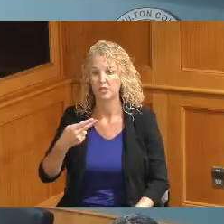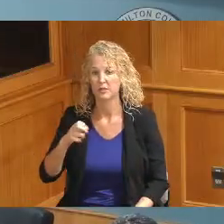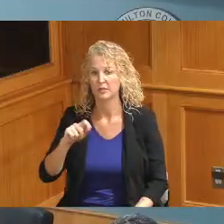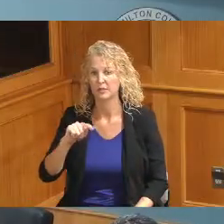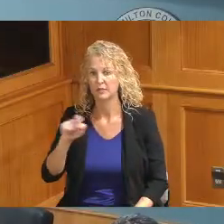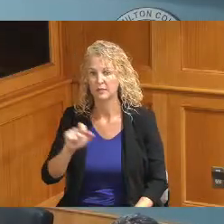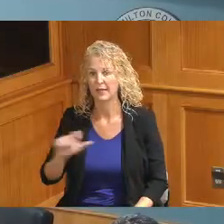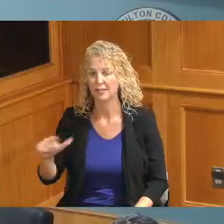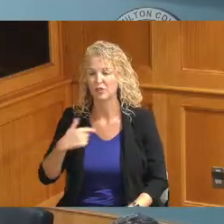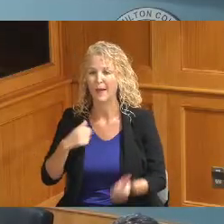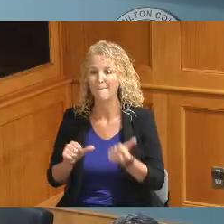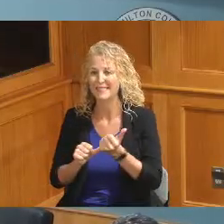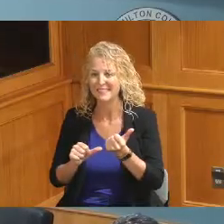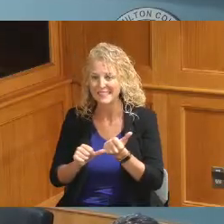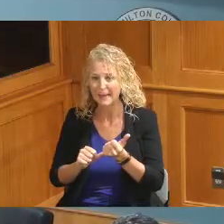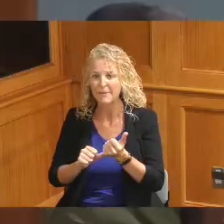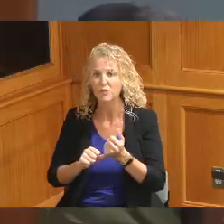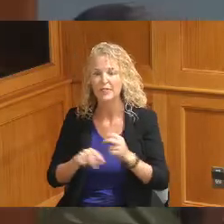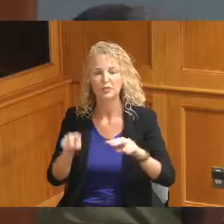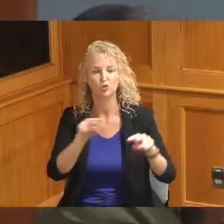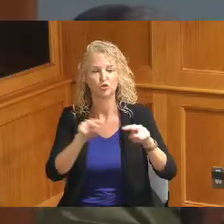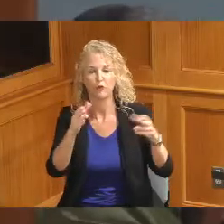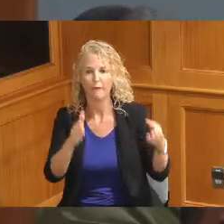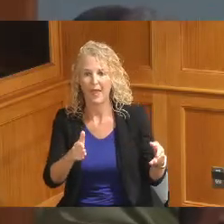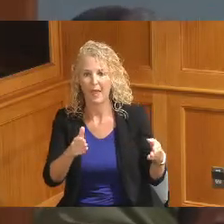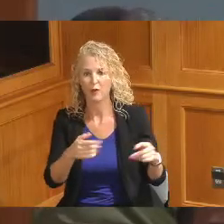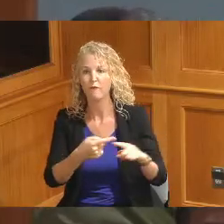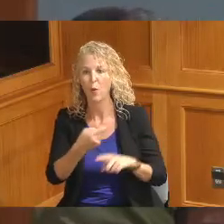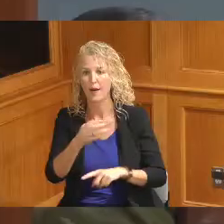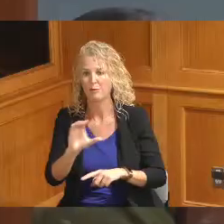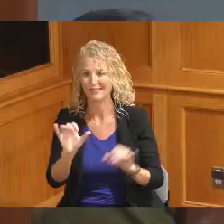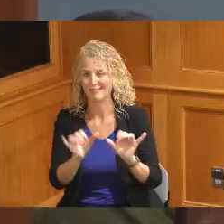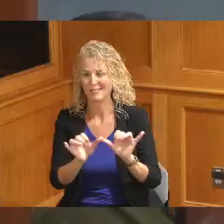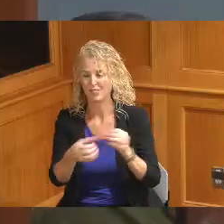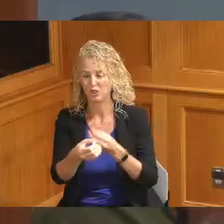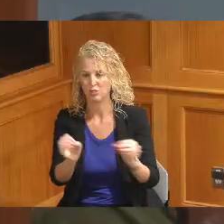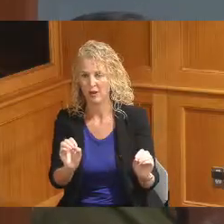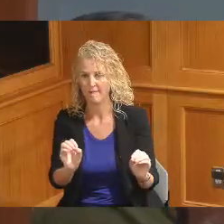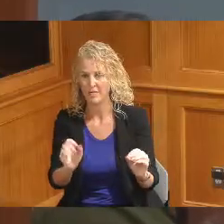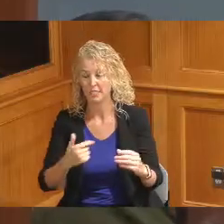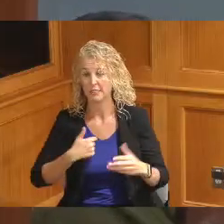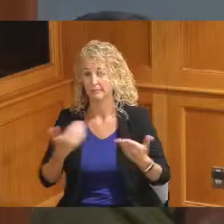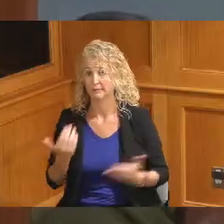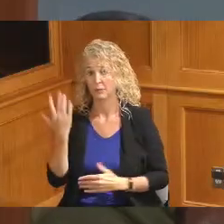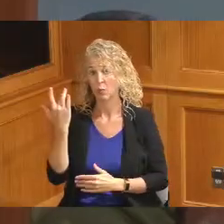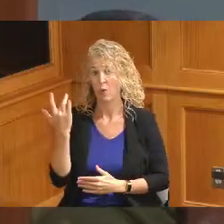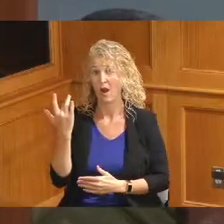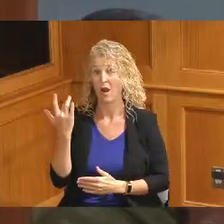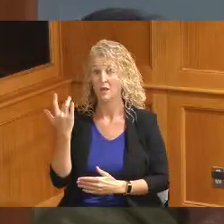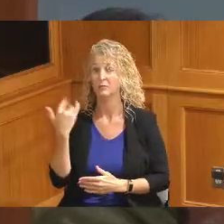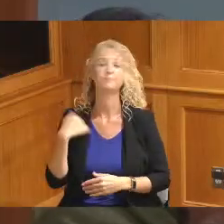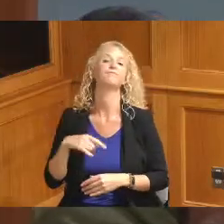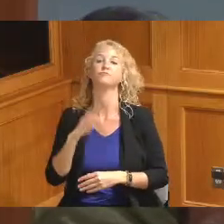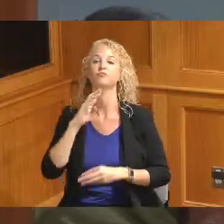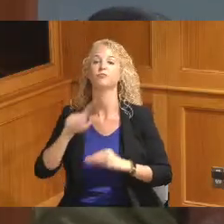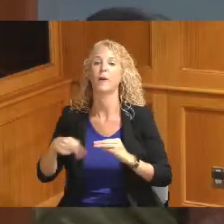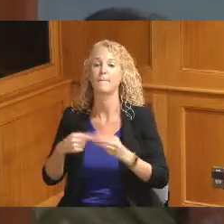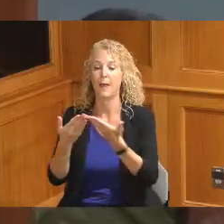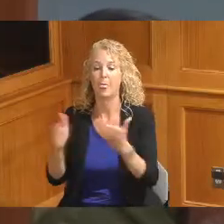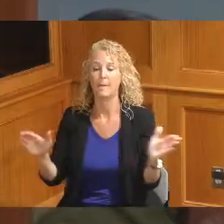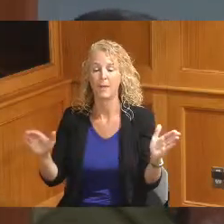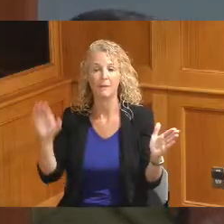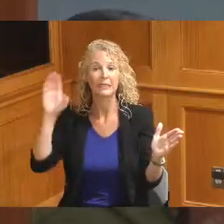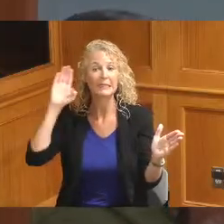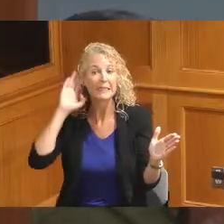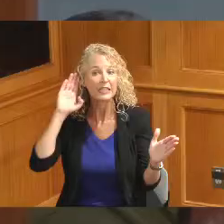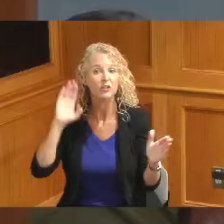serve as the deputy surveyor under the Hamilton County Engineer's Office, and I'm here today to speak on the public hearing of the